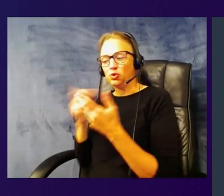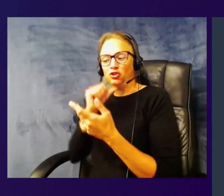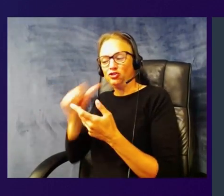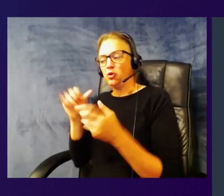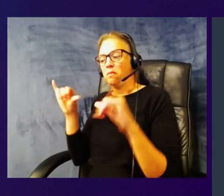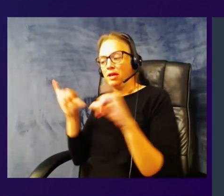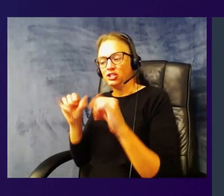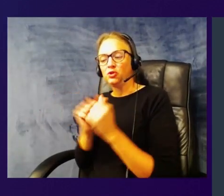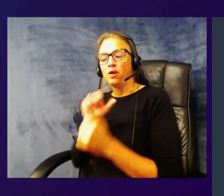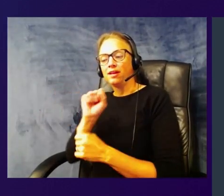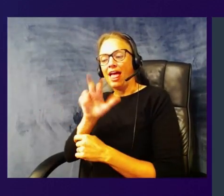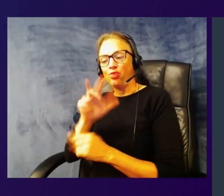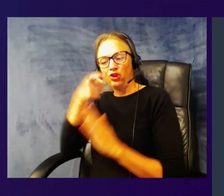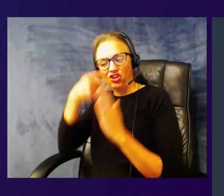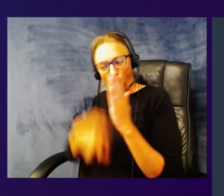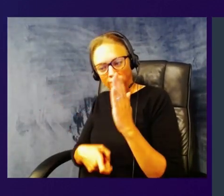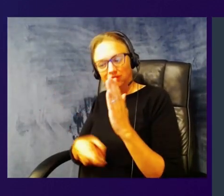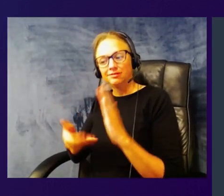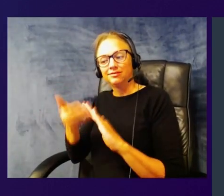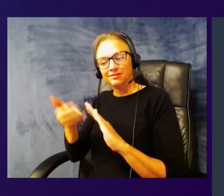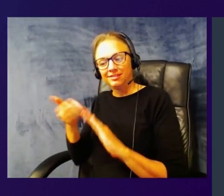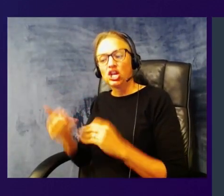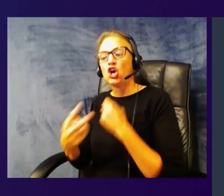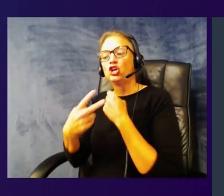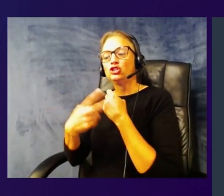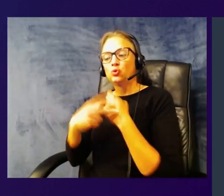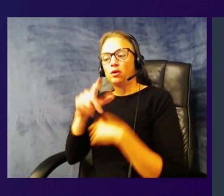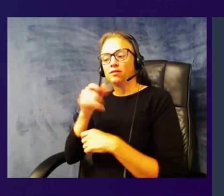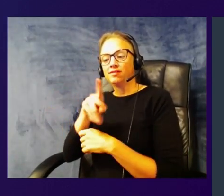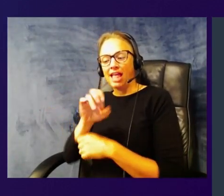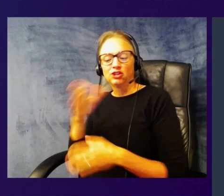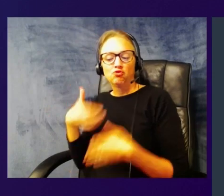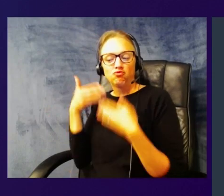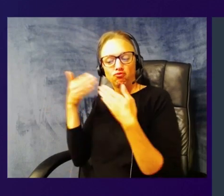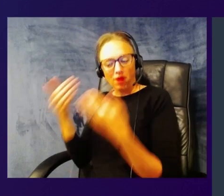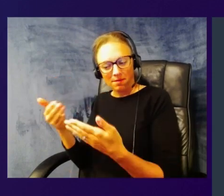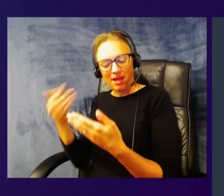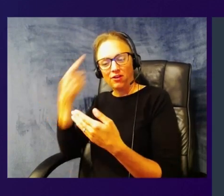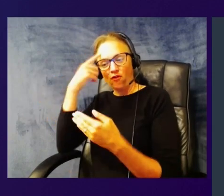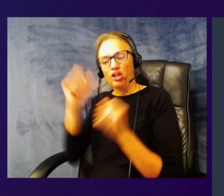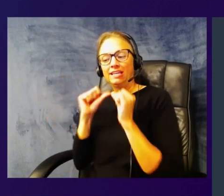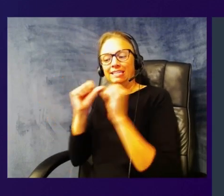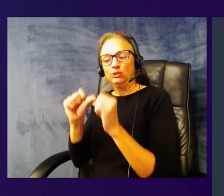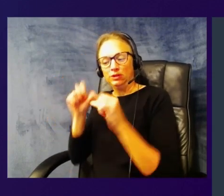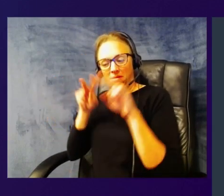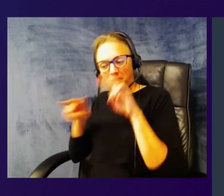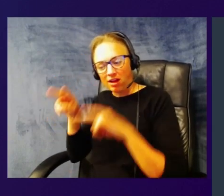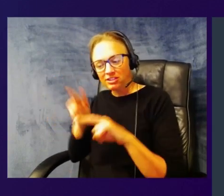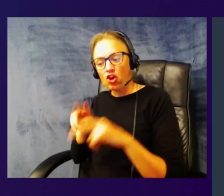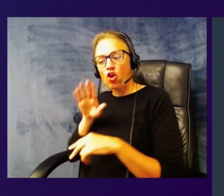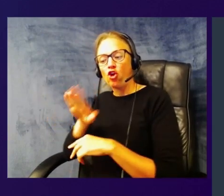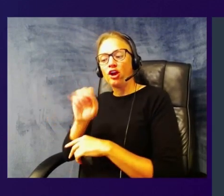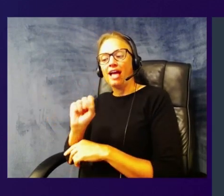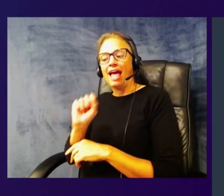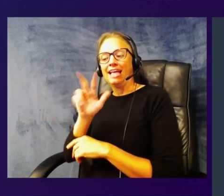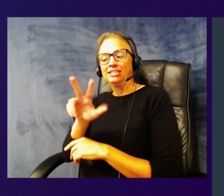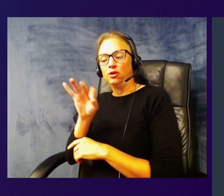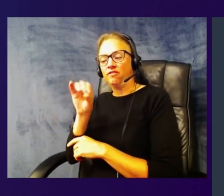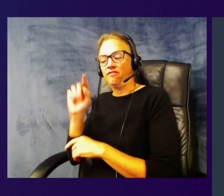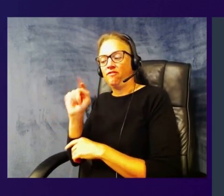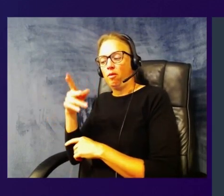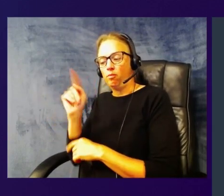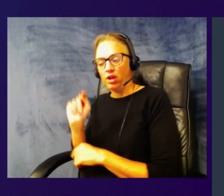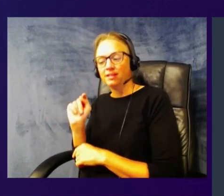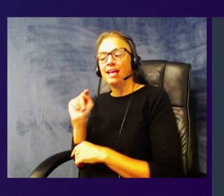cost optimization, Storage Lens is the recommended tool for continuously monitoring your S3 footprint and auditing the impact